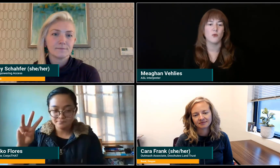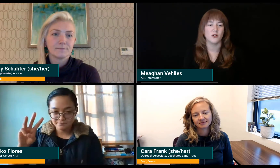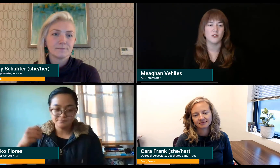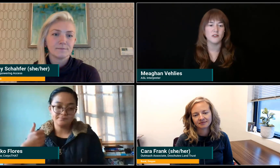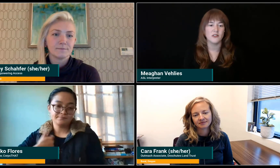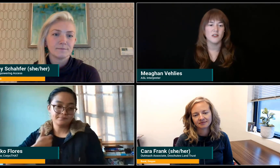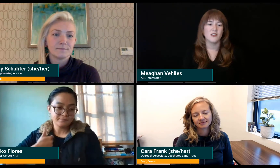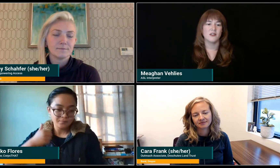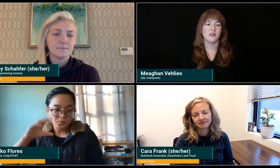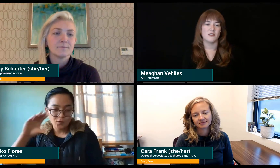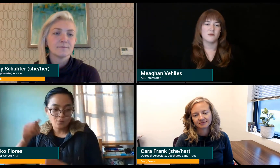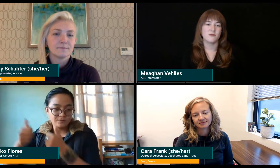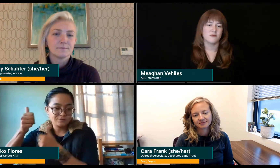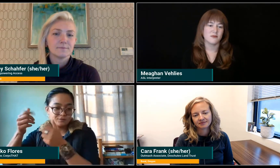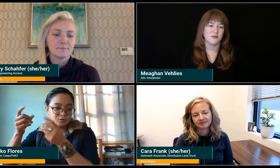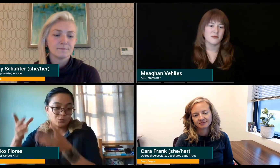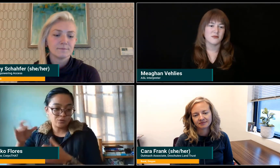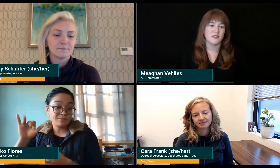Deaf Worlds,